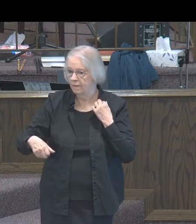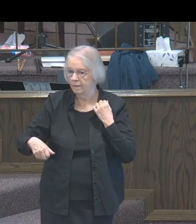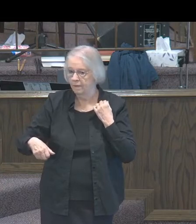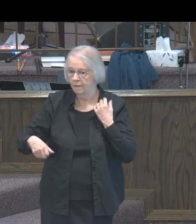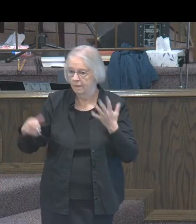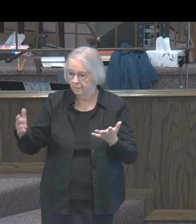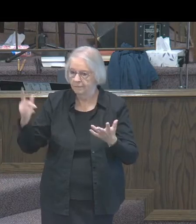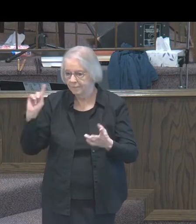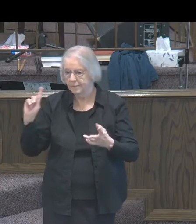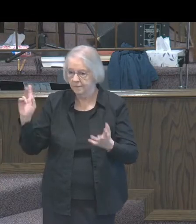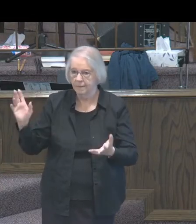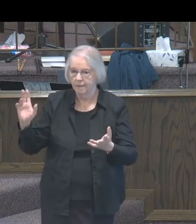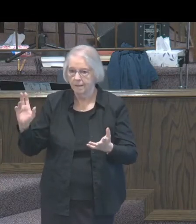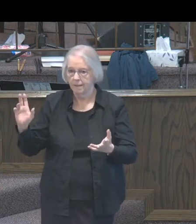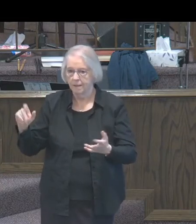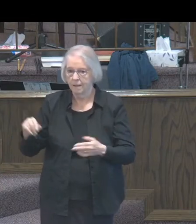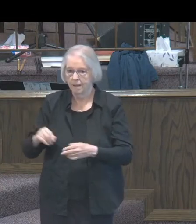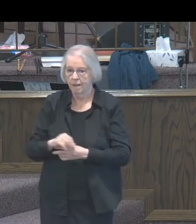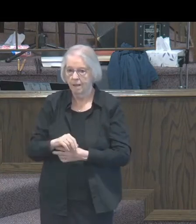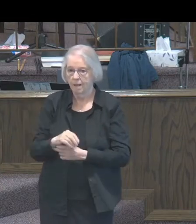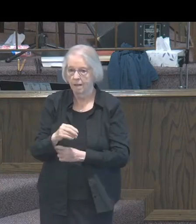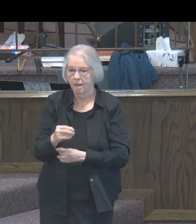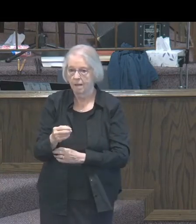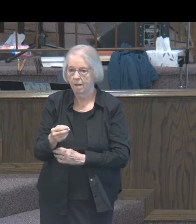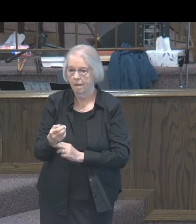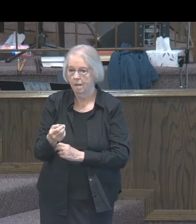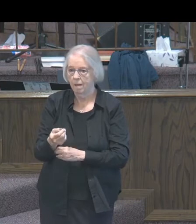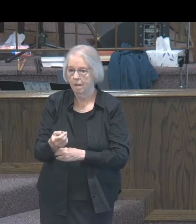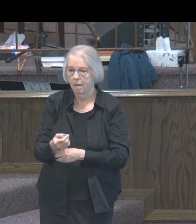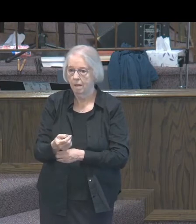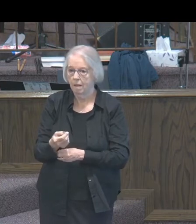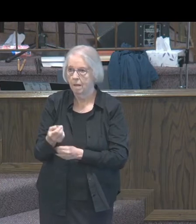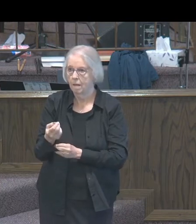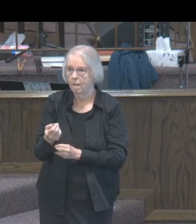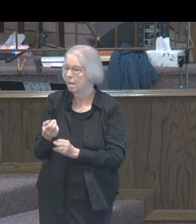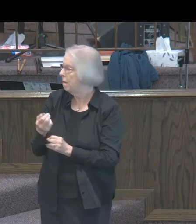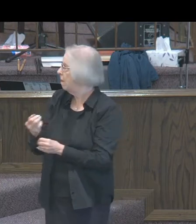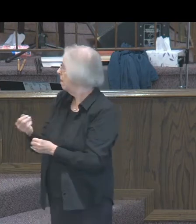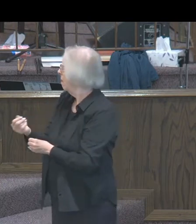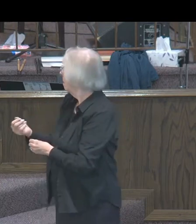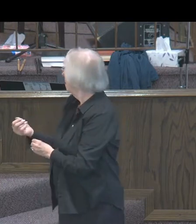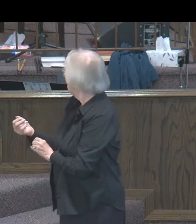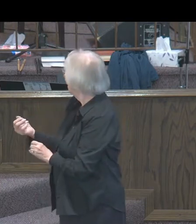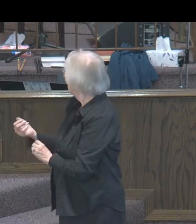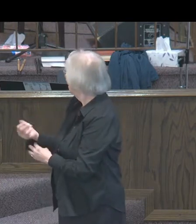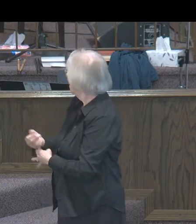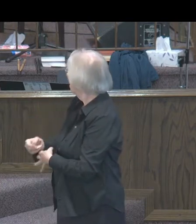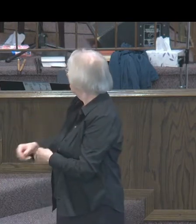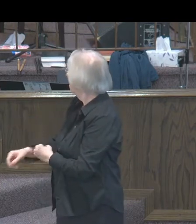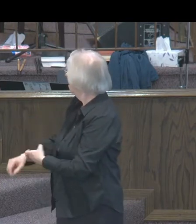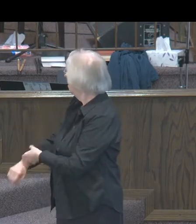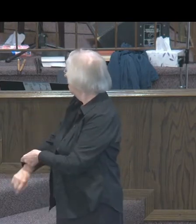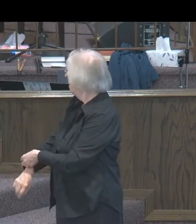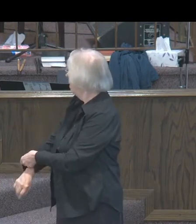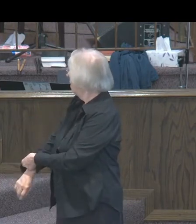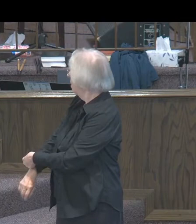going to get involved in all of that, but he doesn't know the plans that God has laid out for him, all right, even as he tries